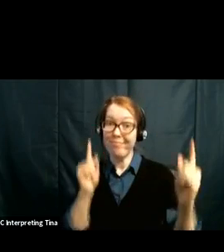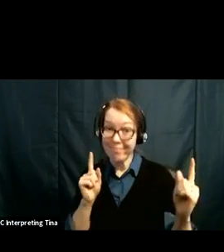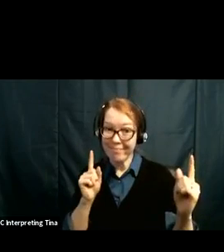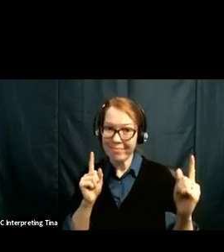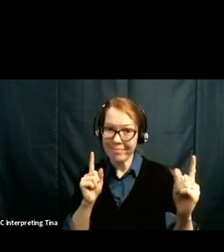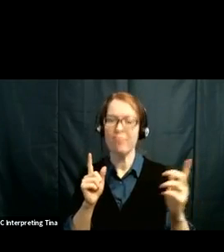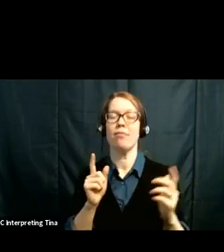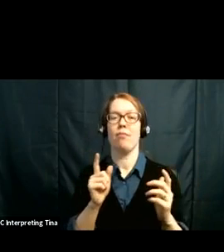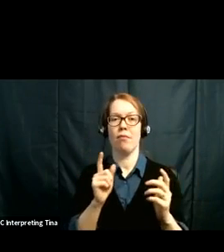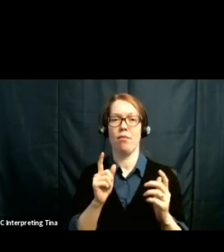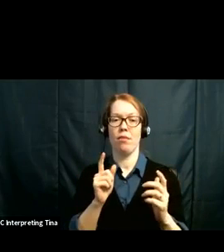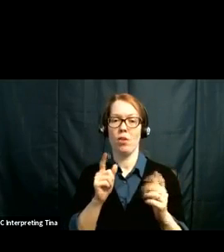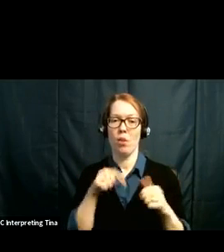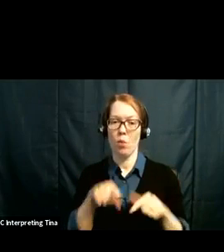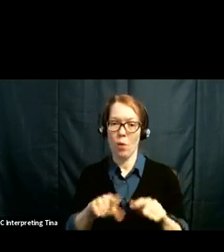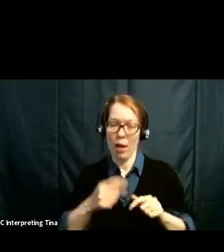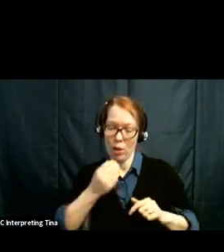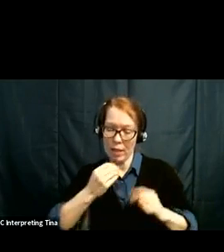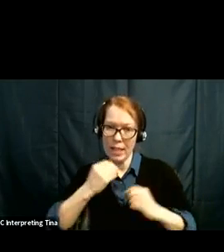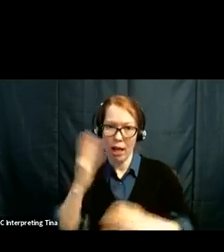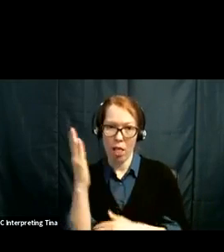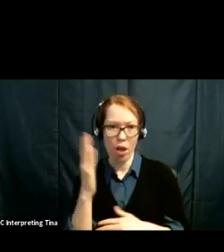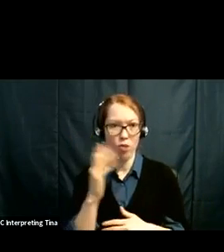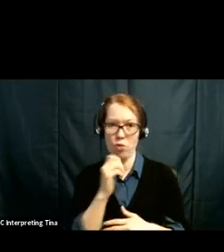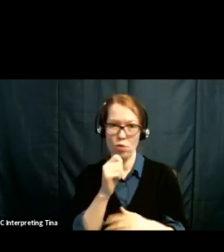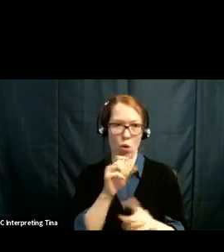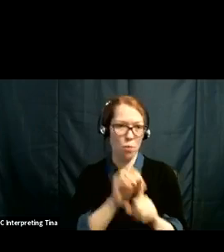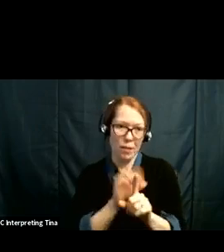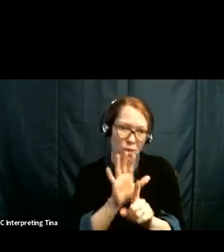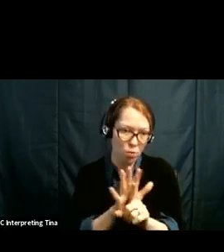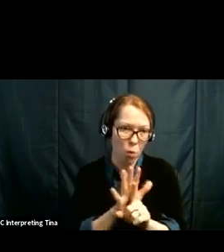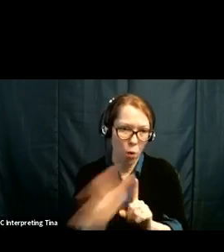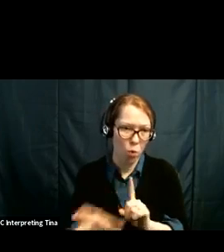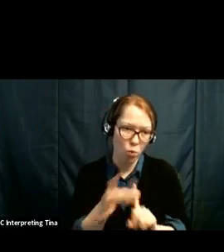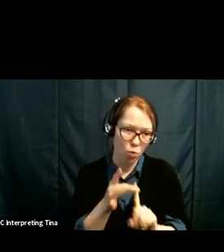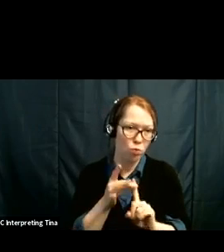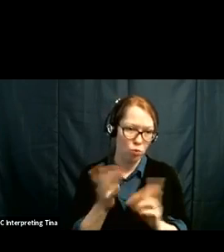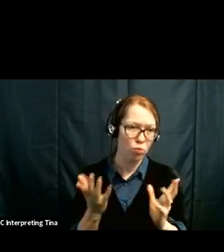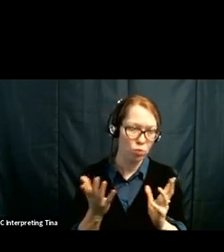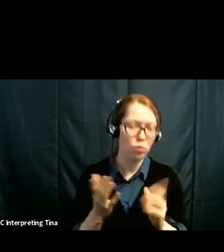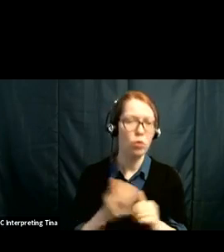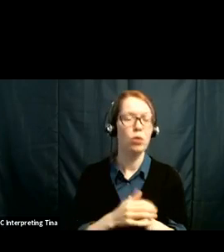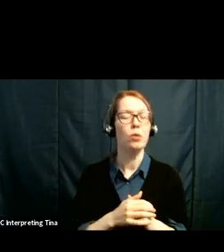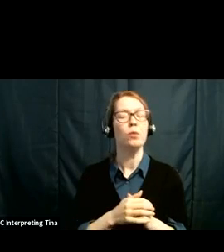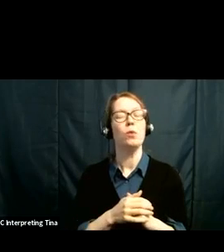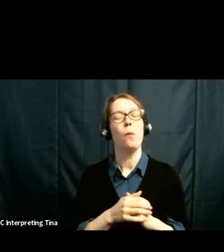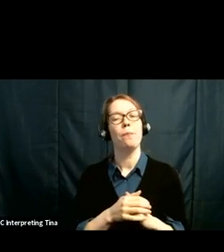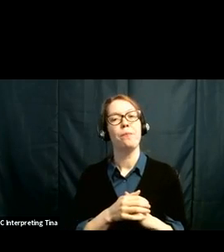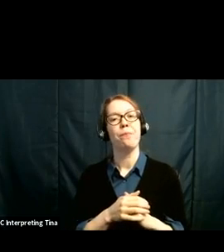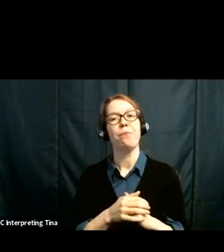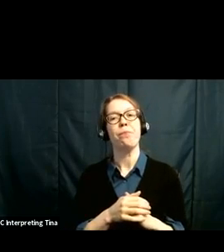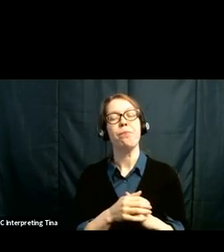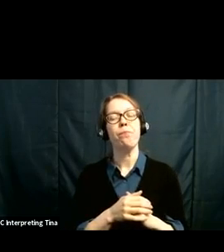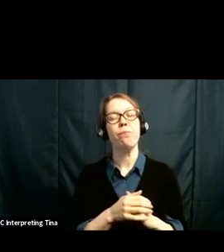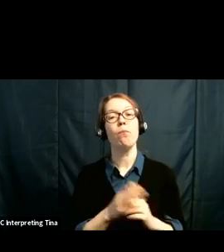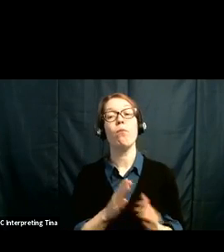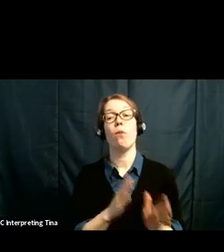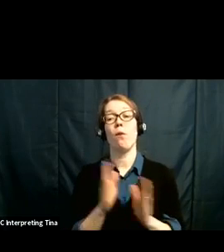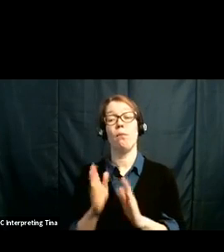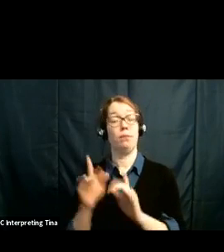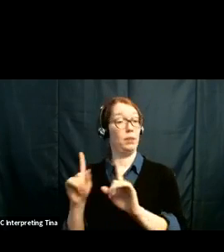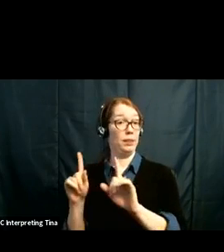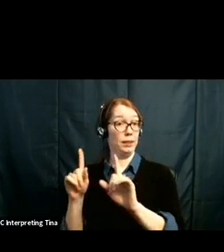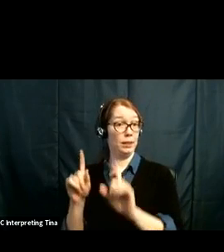don't have an exposure. And then with regard to testing, we certainly